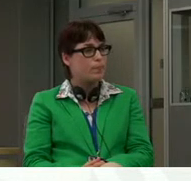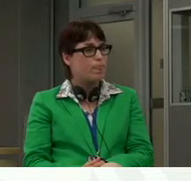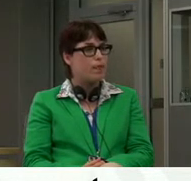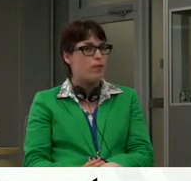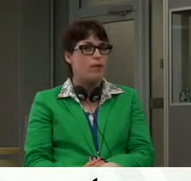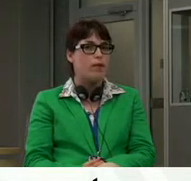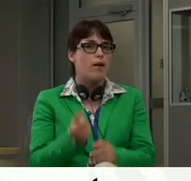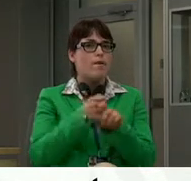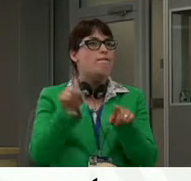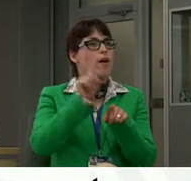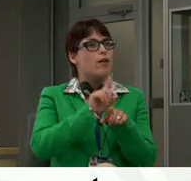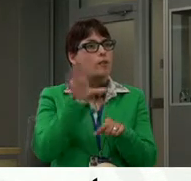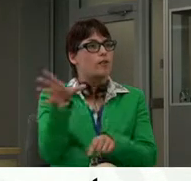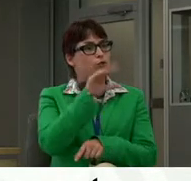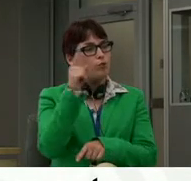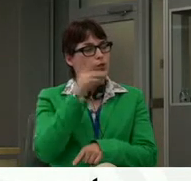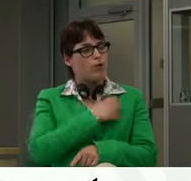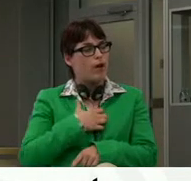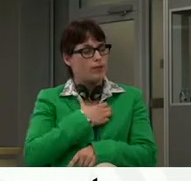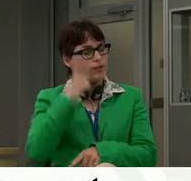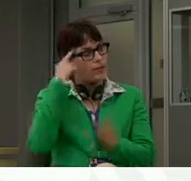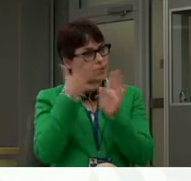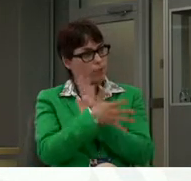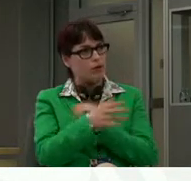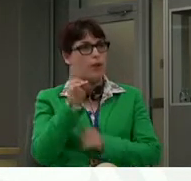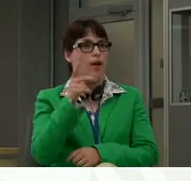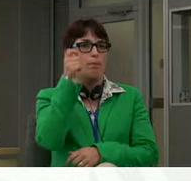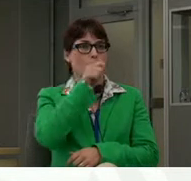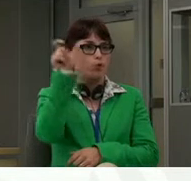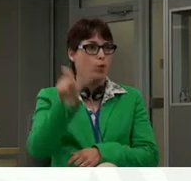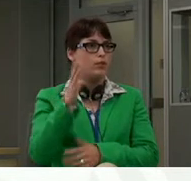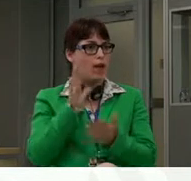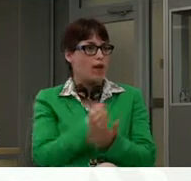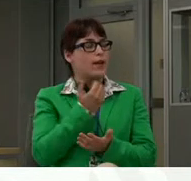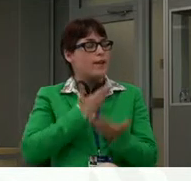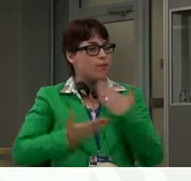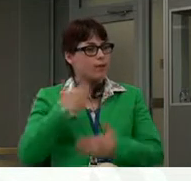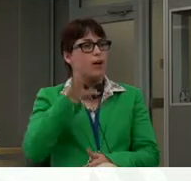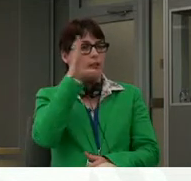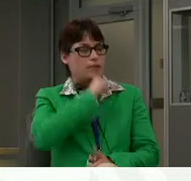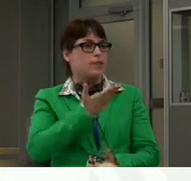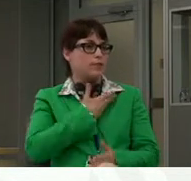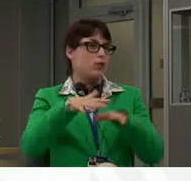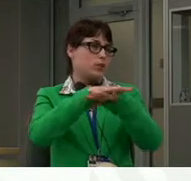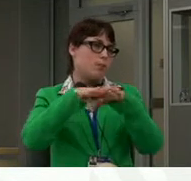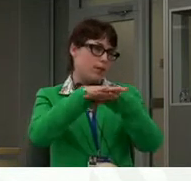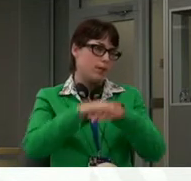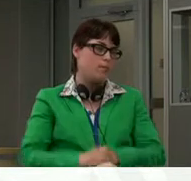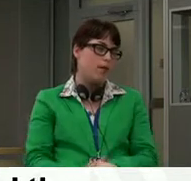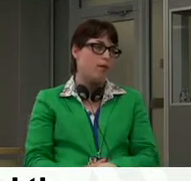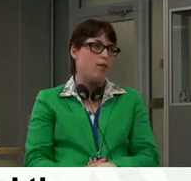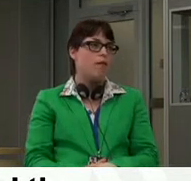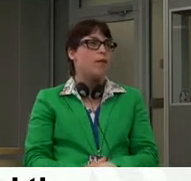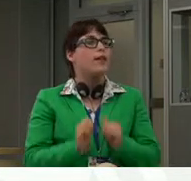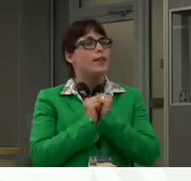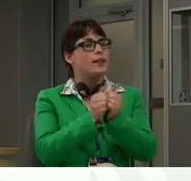human understanding, empathy and ability to understand the needs of persons with disabilities. More and more we need understanding